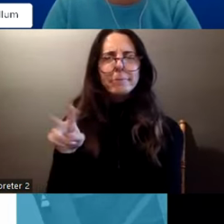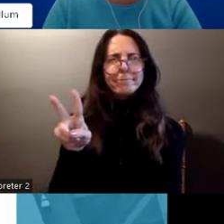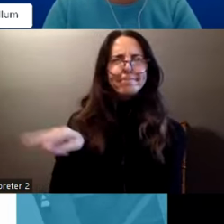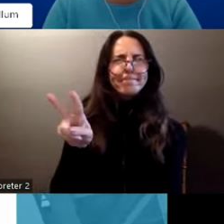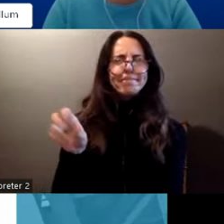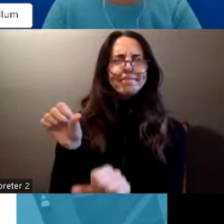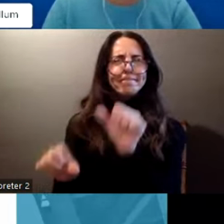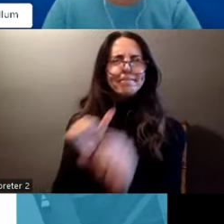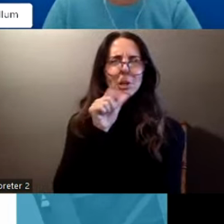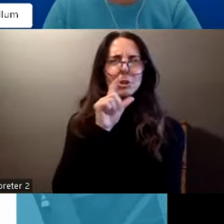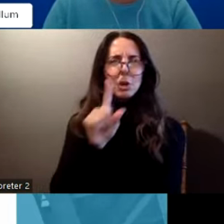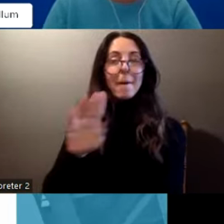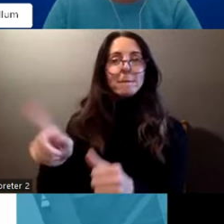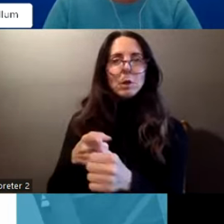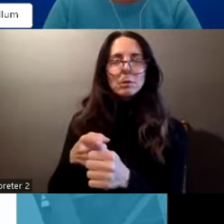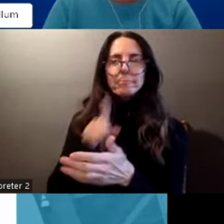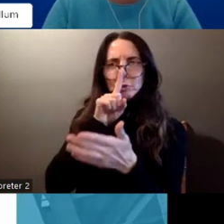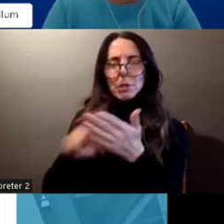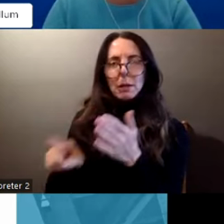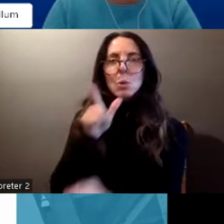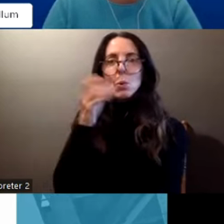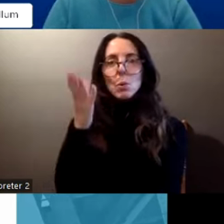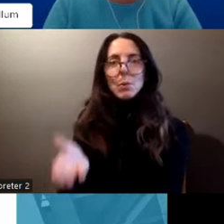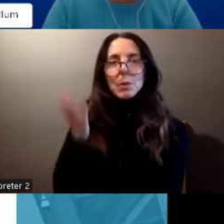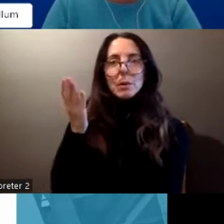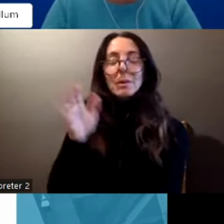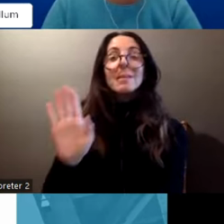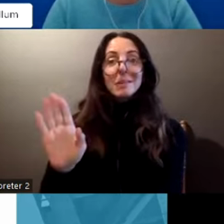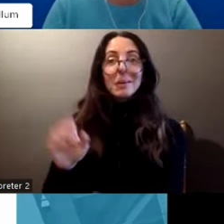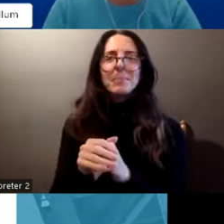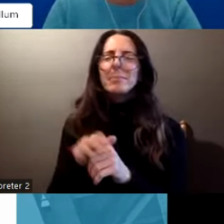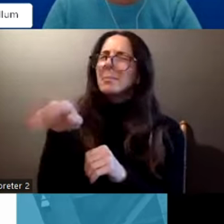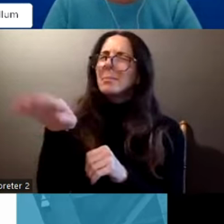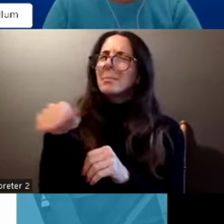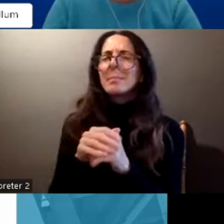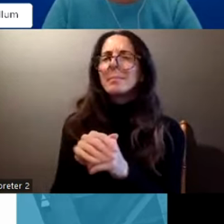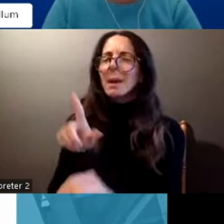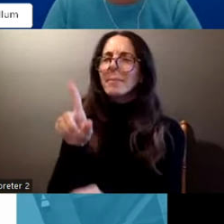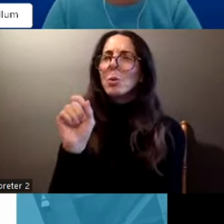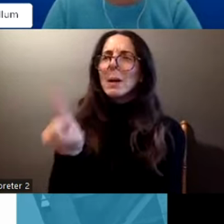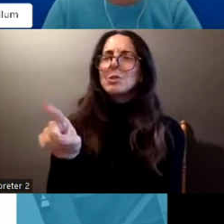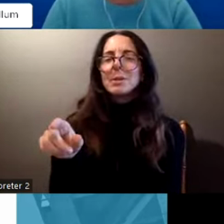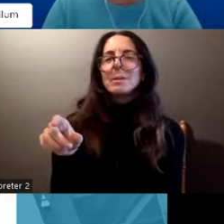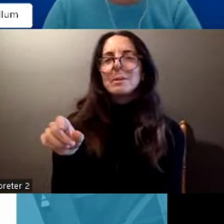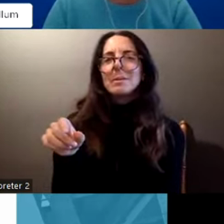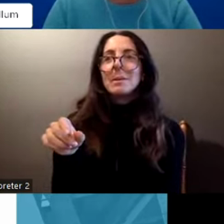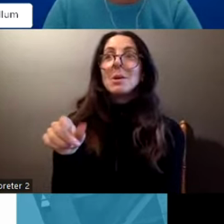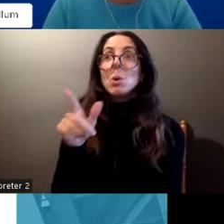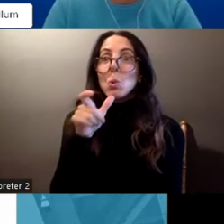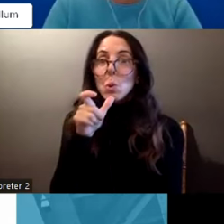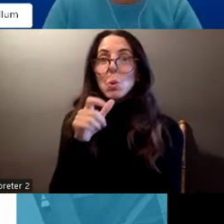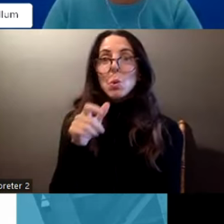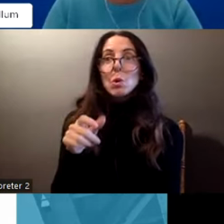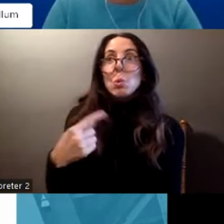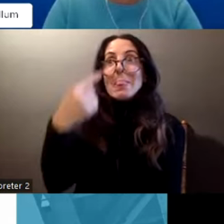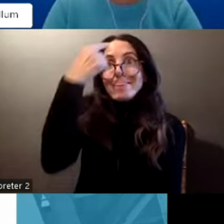verify who this person is. So you should be asking them possibly a question that only that person might know.